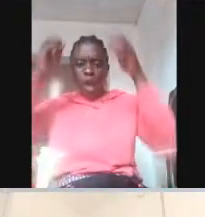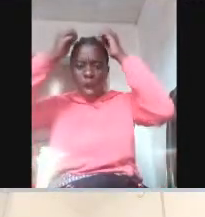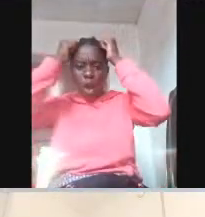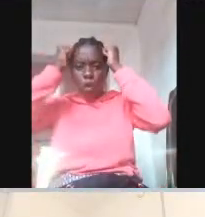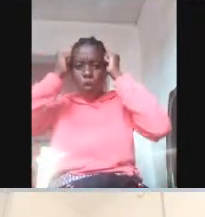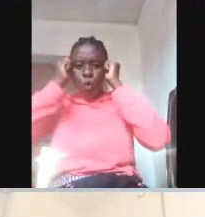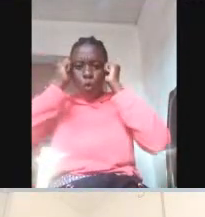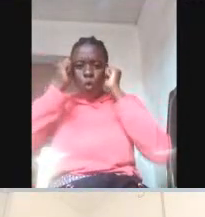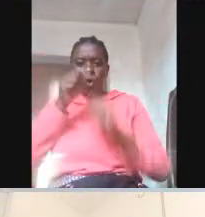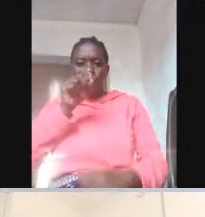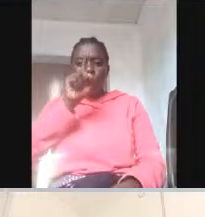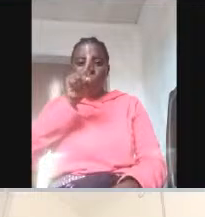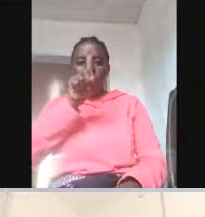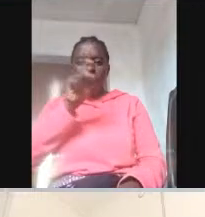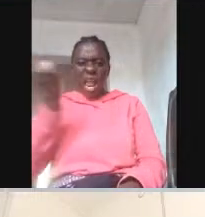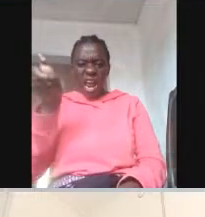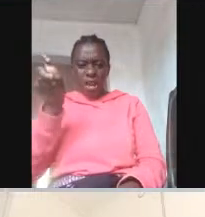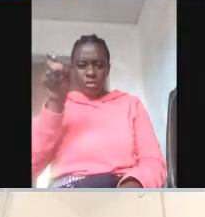STI prevention?